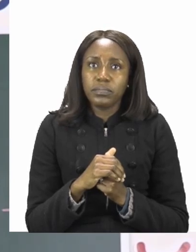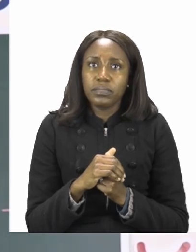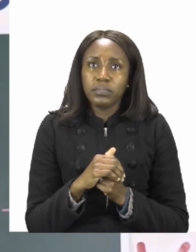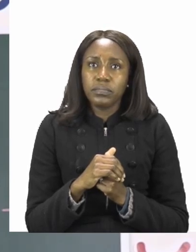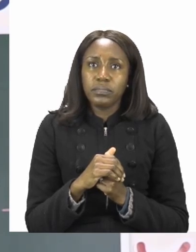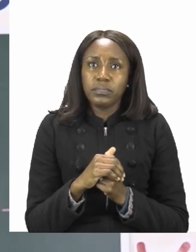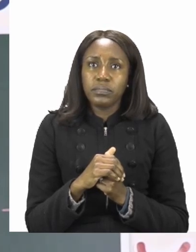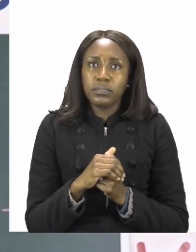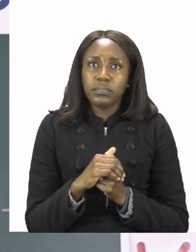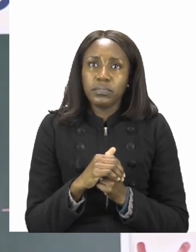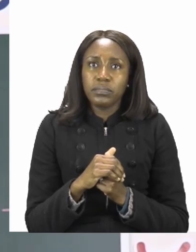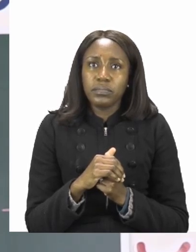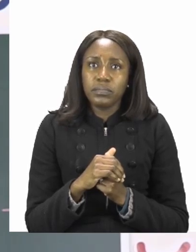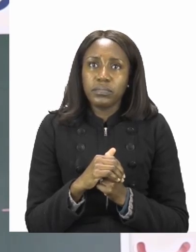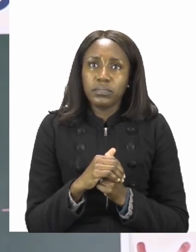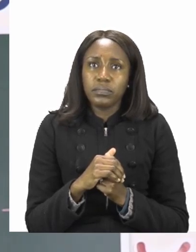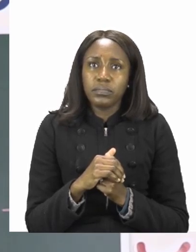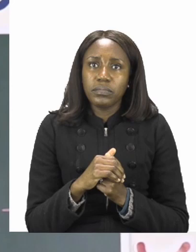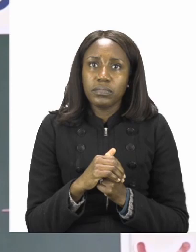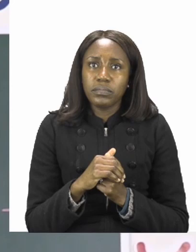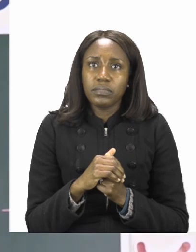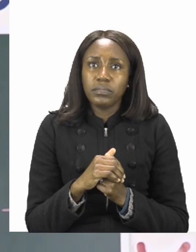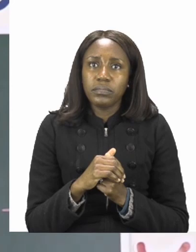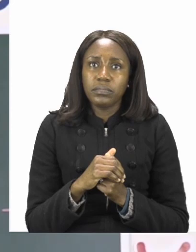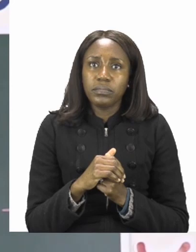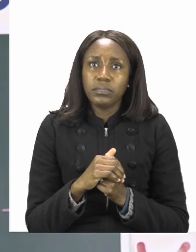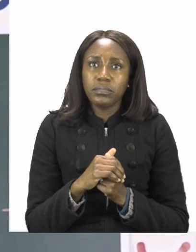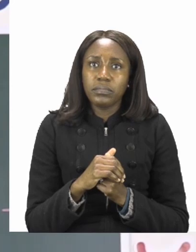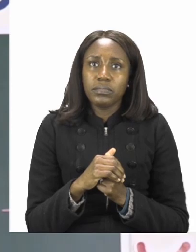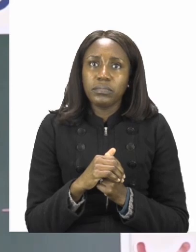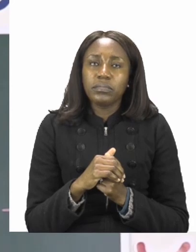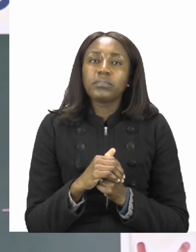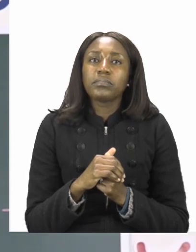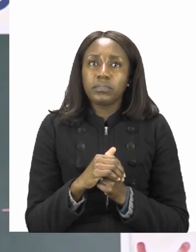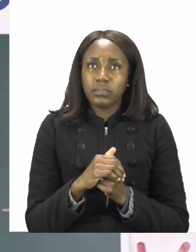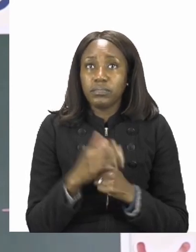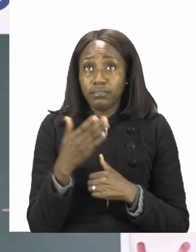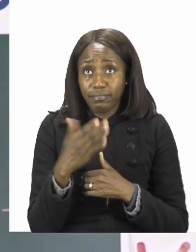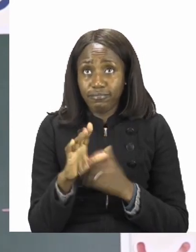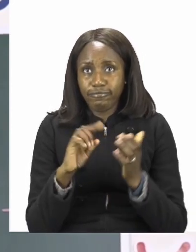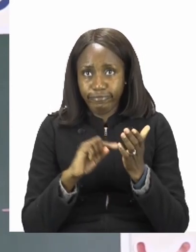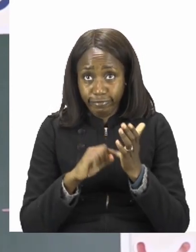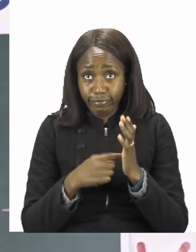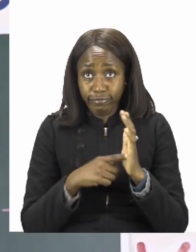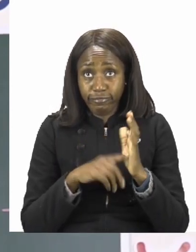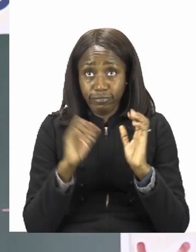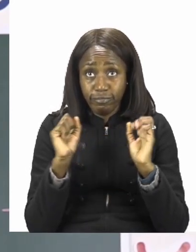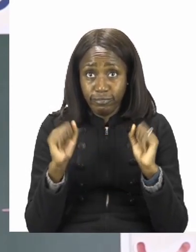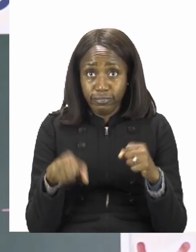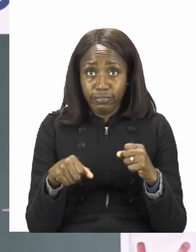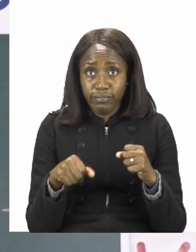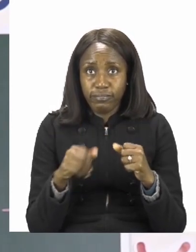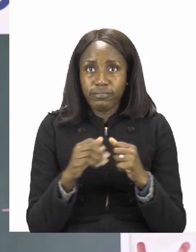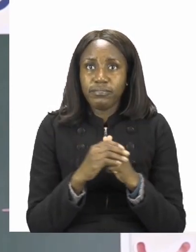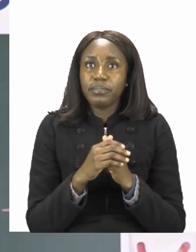You can go ahead and finish your sentence by saying every time to get the next